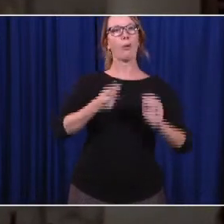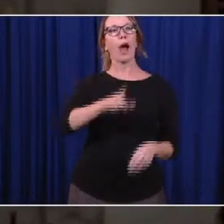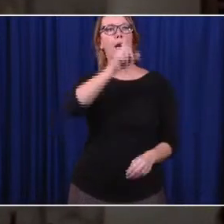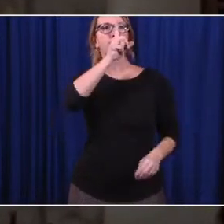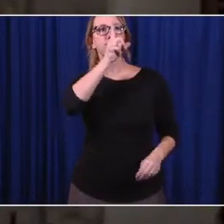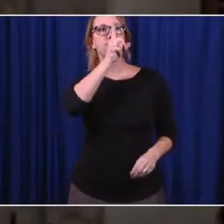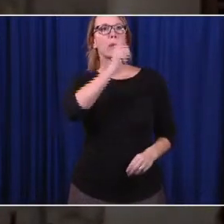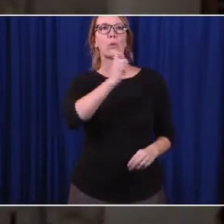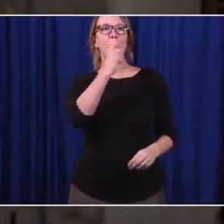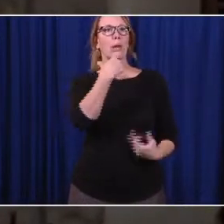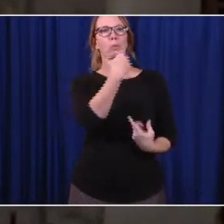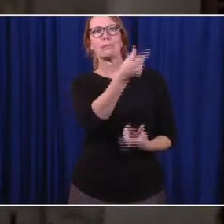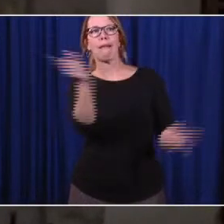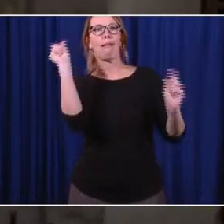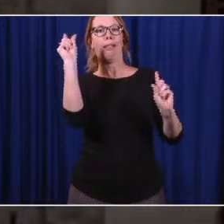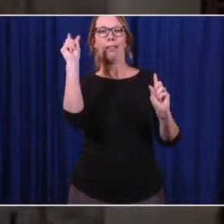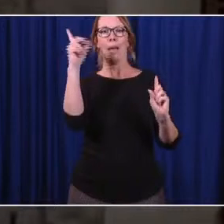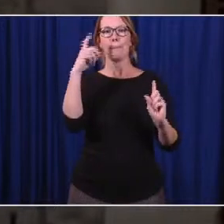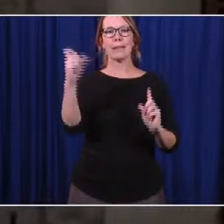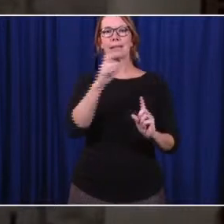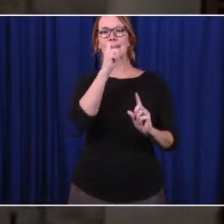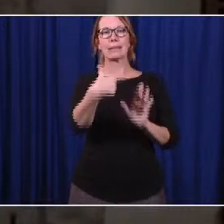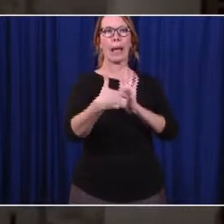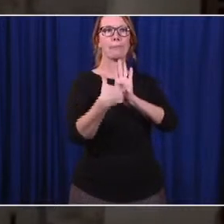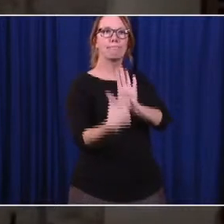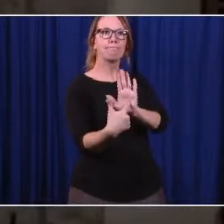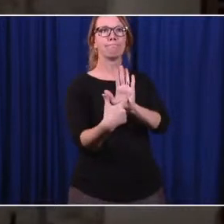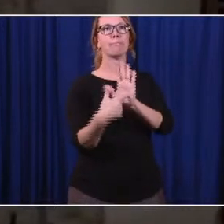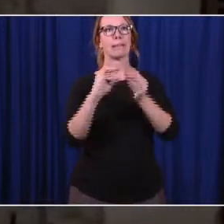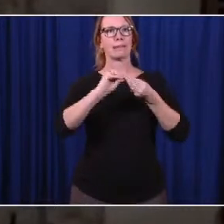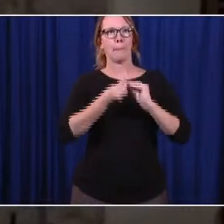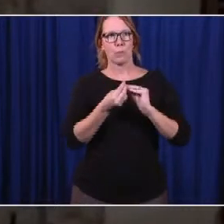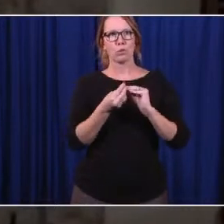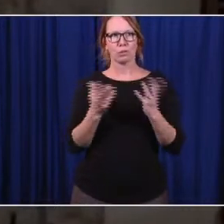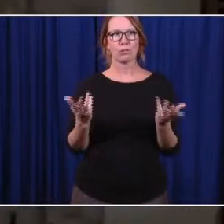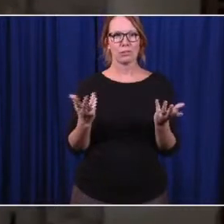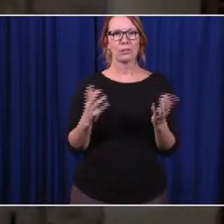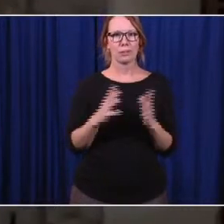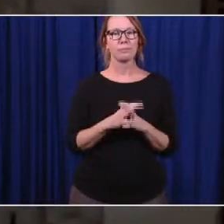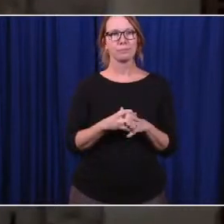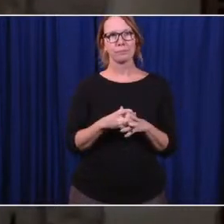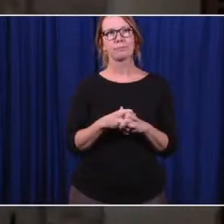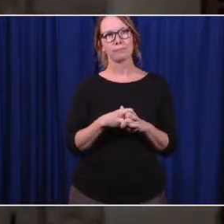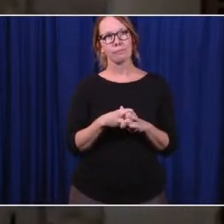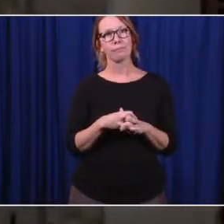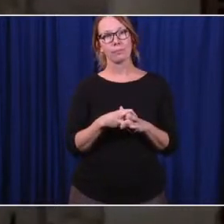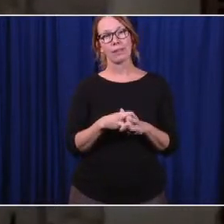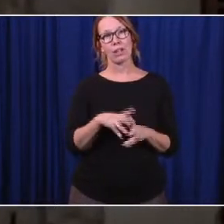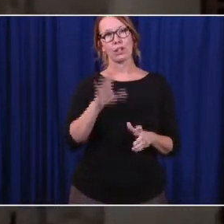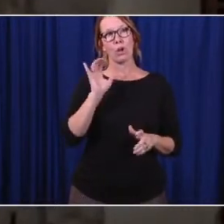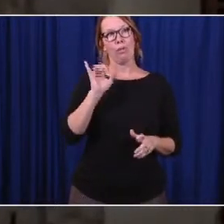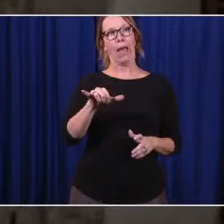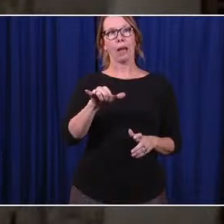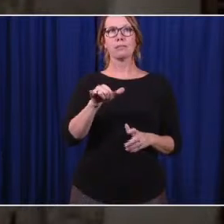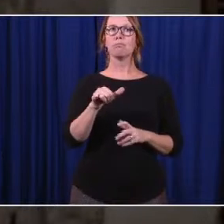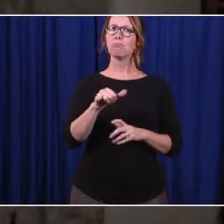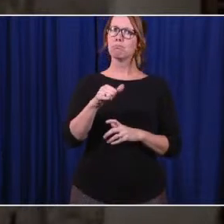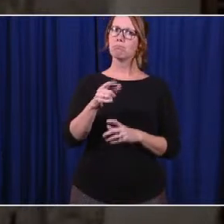tell it very well because it doesn't show up in any kind of data, but I think people should, that is part of the